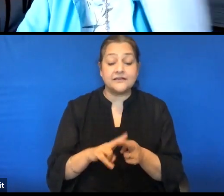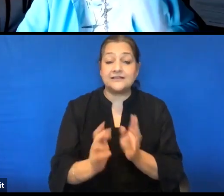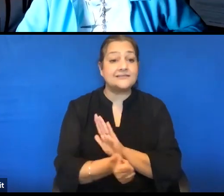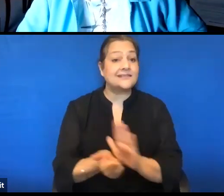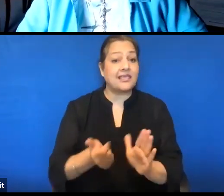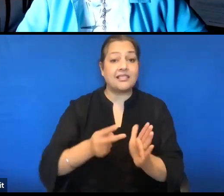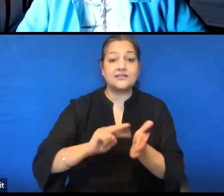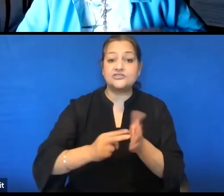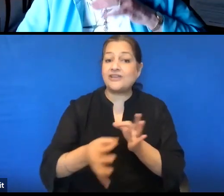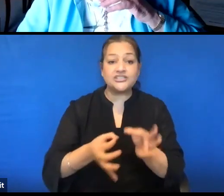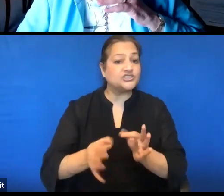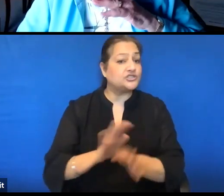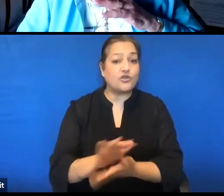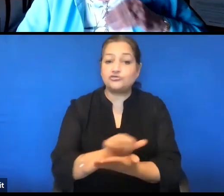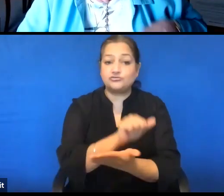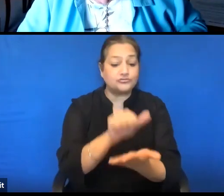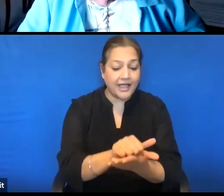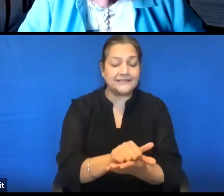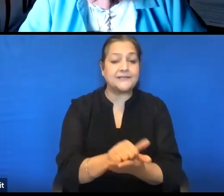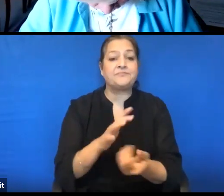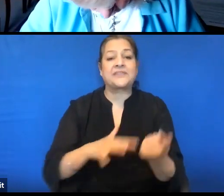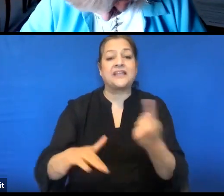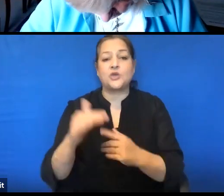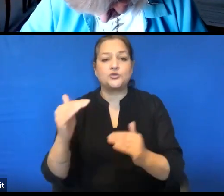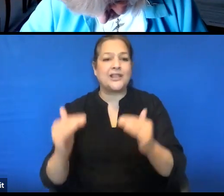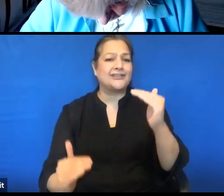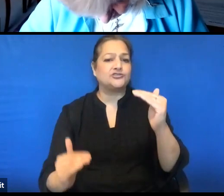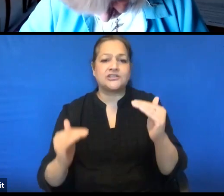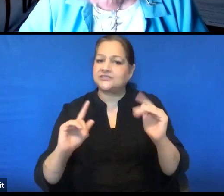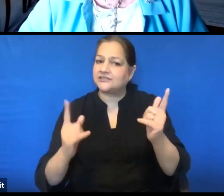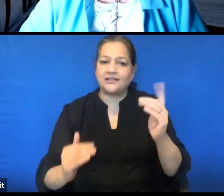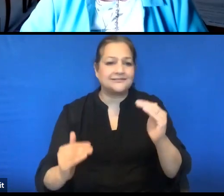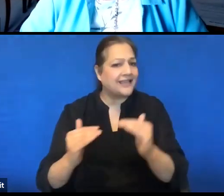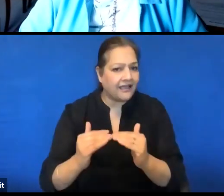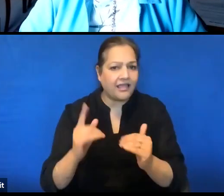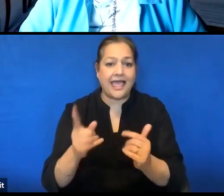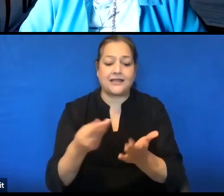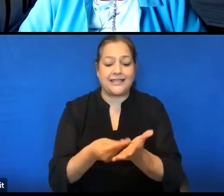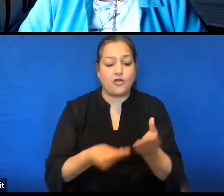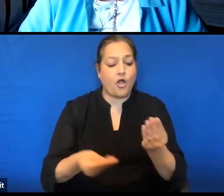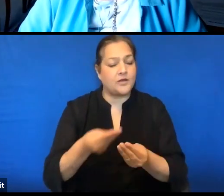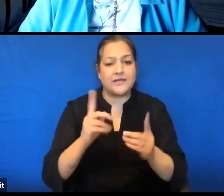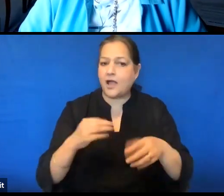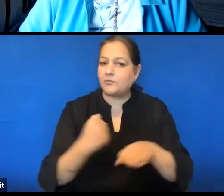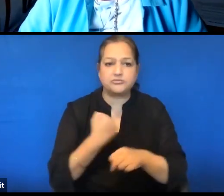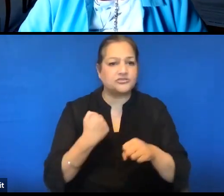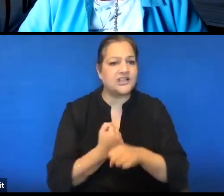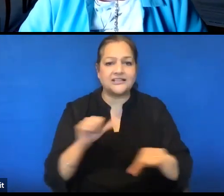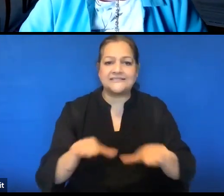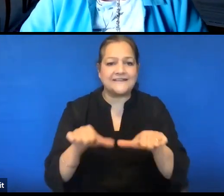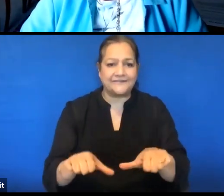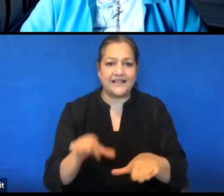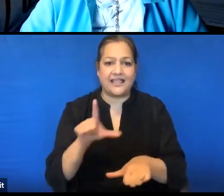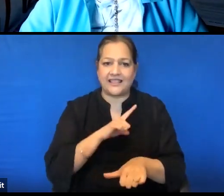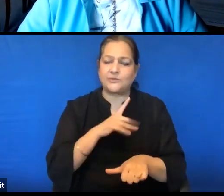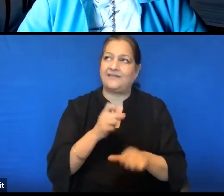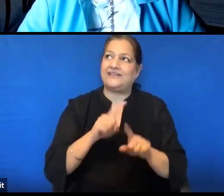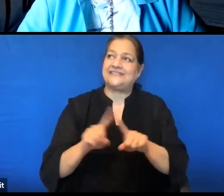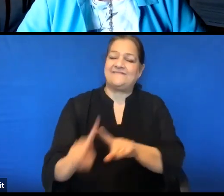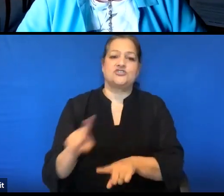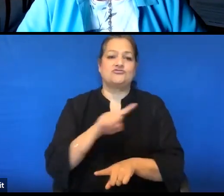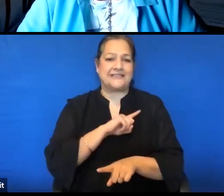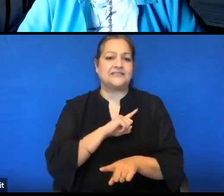won't tackle social injustice and we won't be a more productive economy. So there are so many reasons that push you to invest in FE and invest